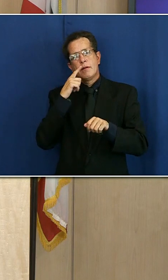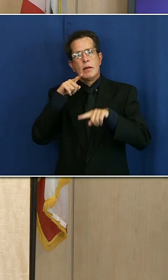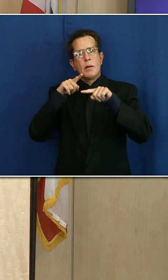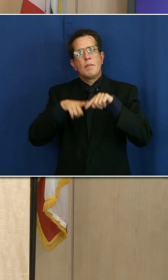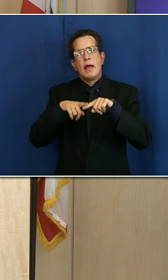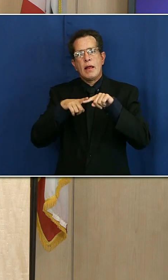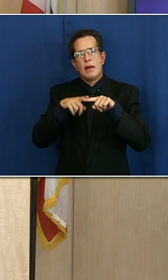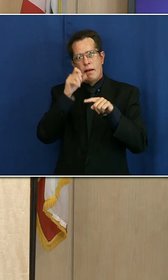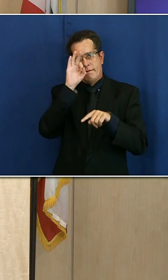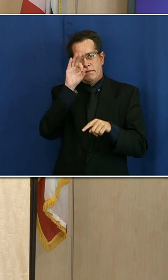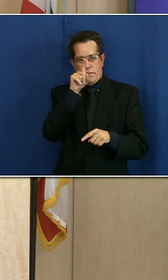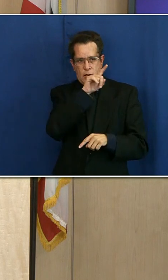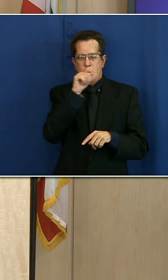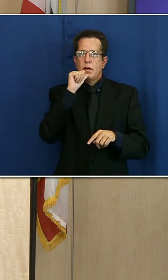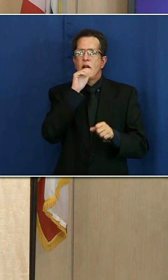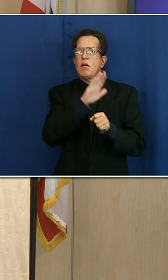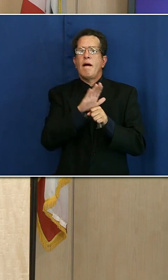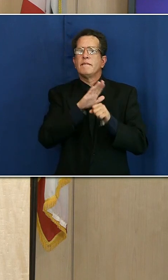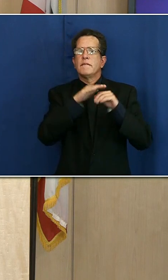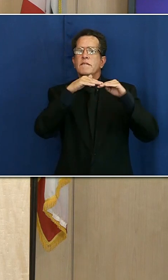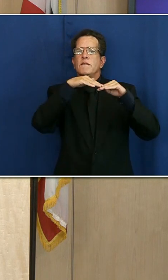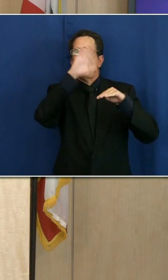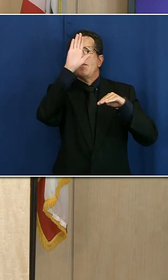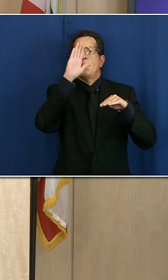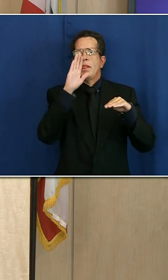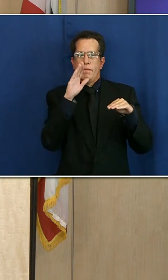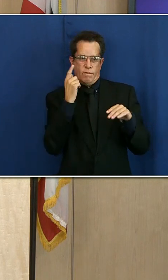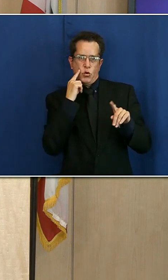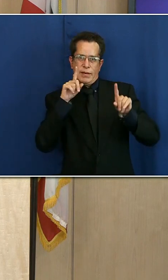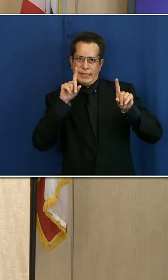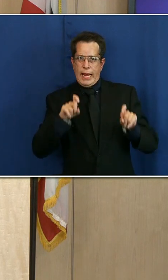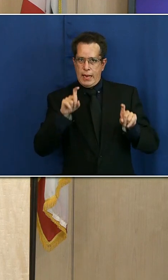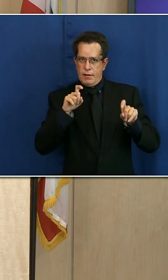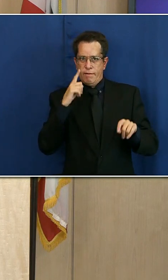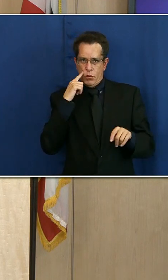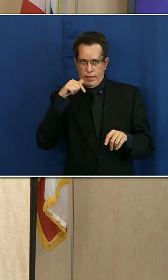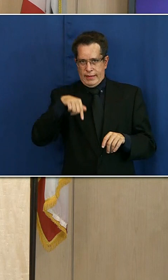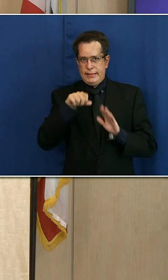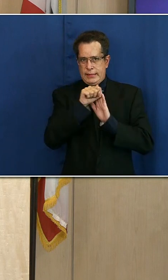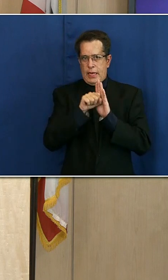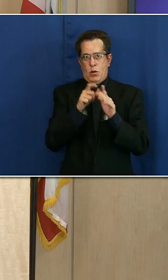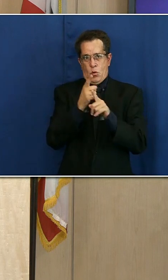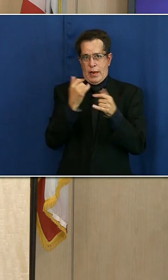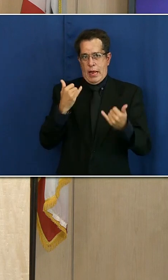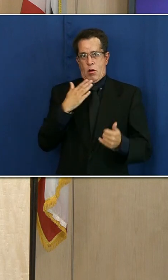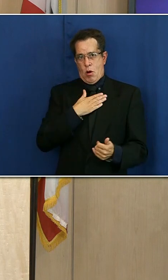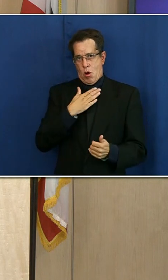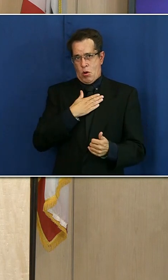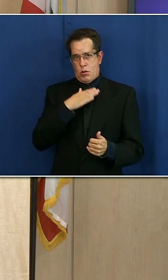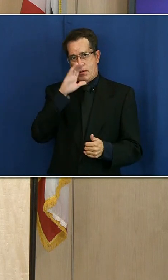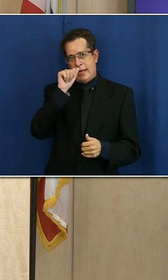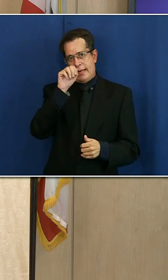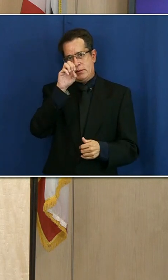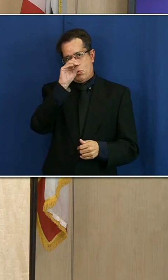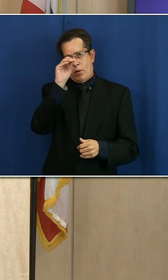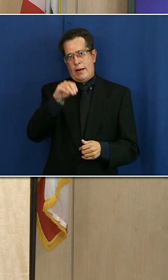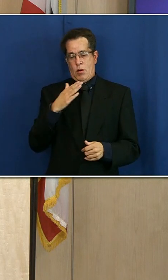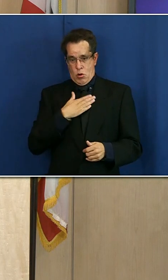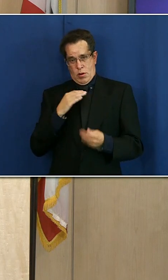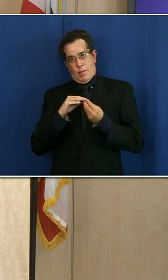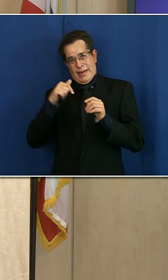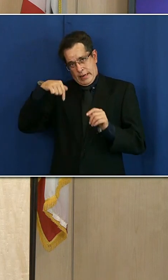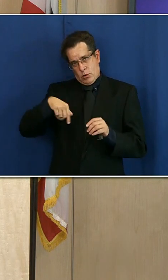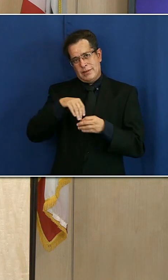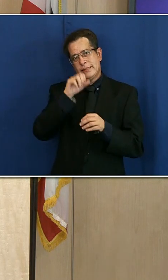volume is not at the level as prescribed by the state. Right now, our case rate is